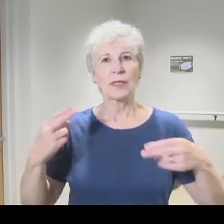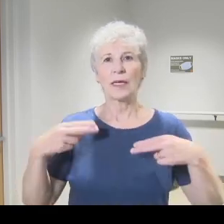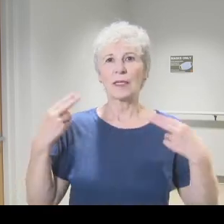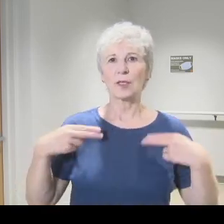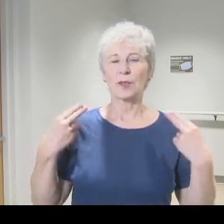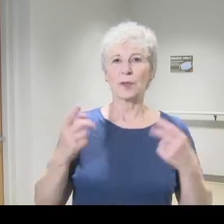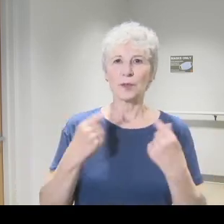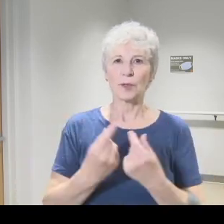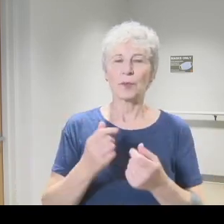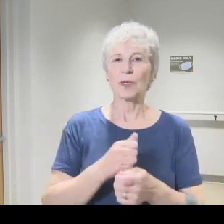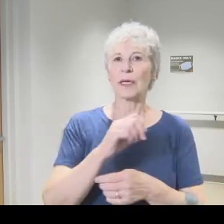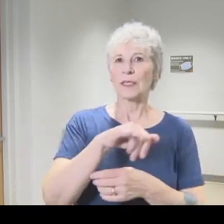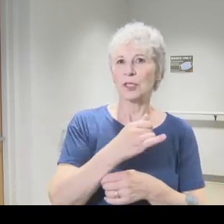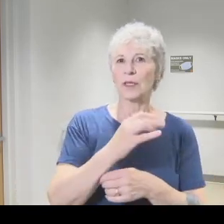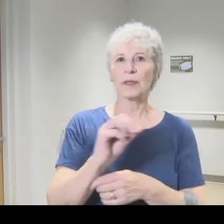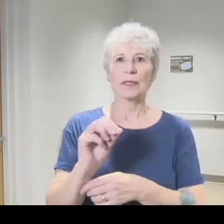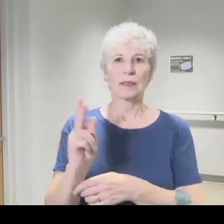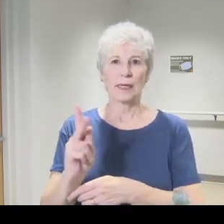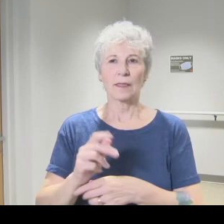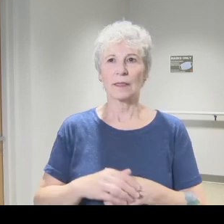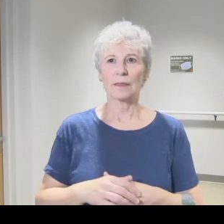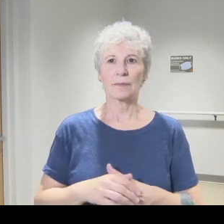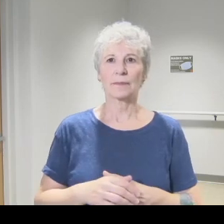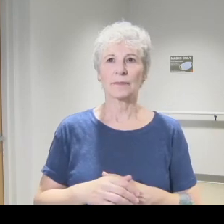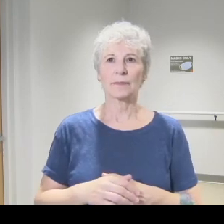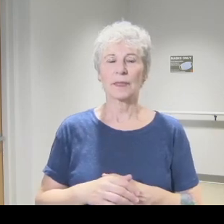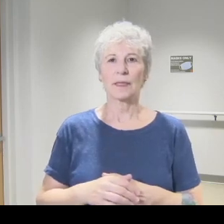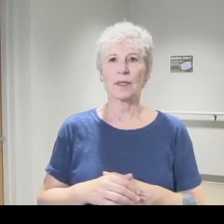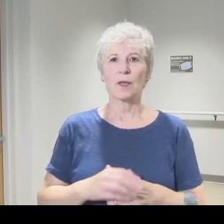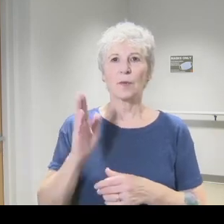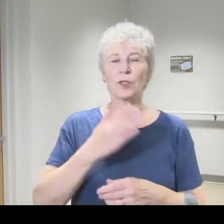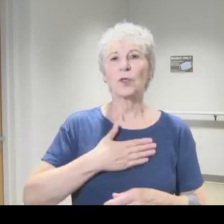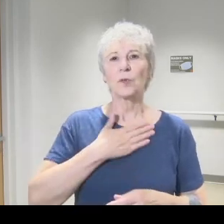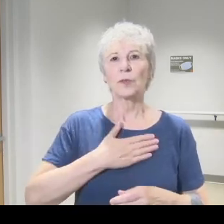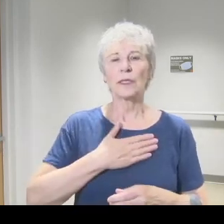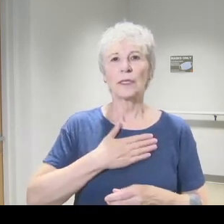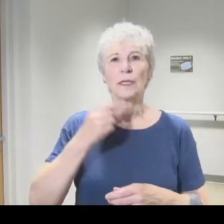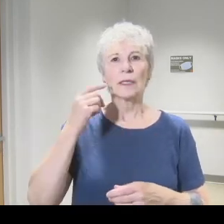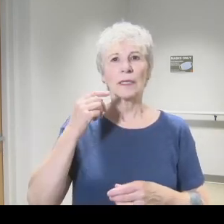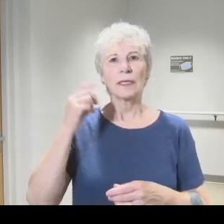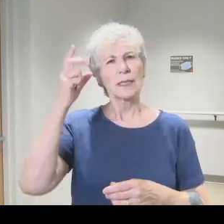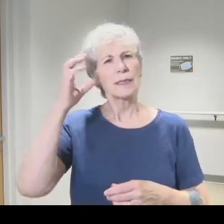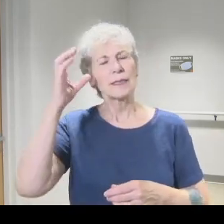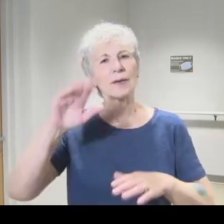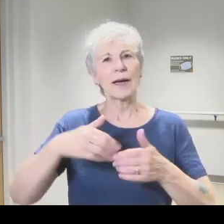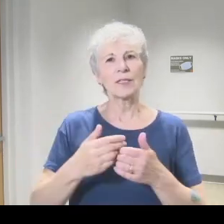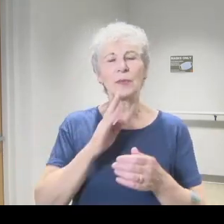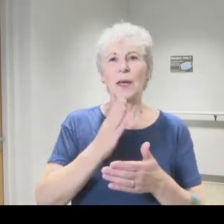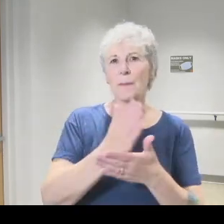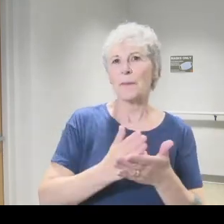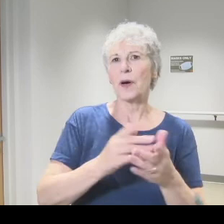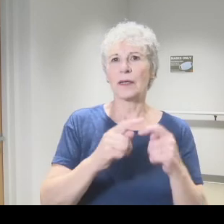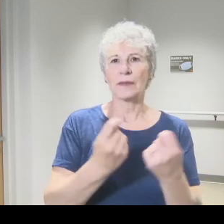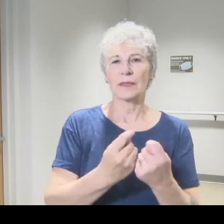and Kayla. I know I have benefited from that. So would you consider how you can be a part of this team? As they're sending church, we want to care